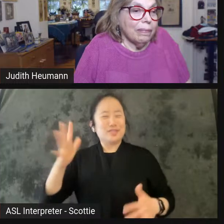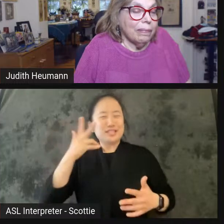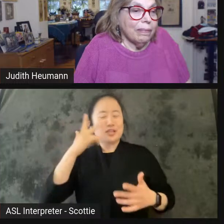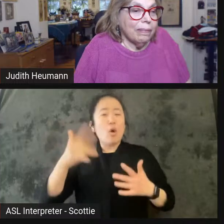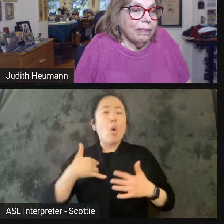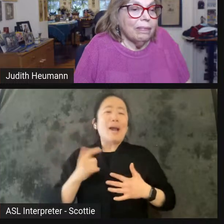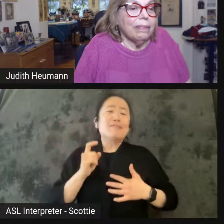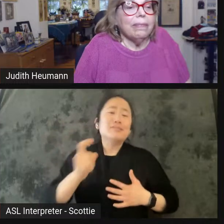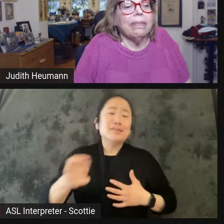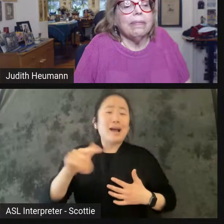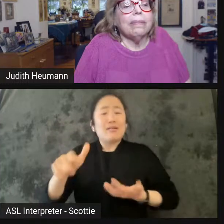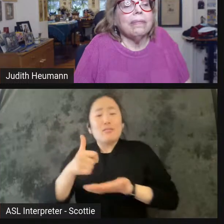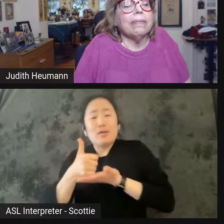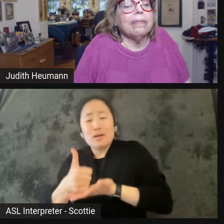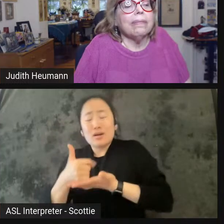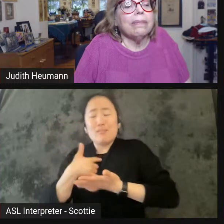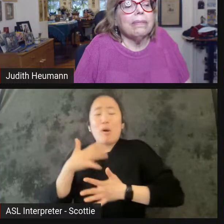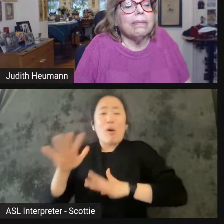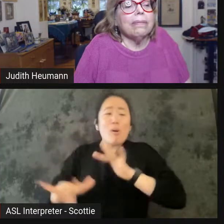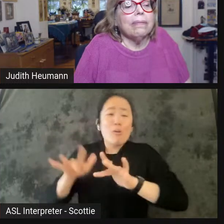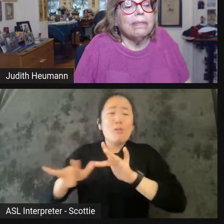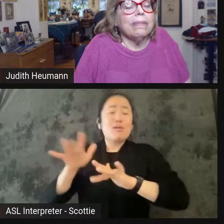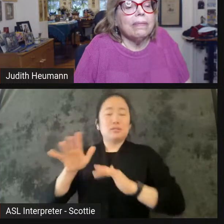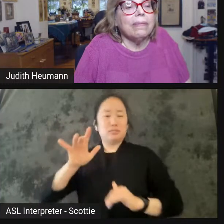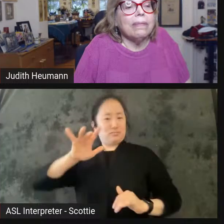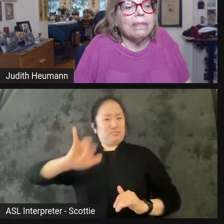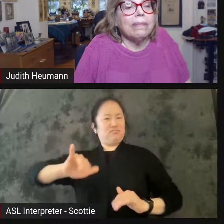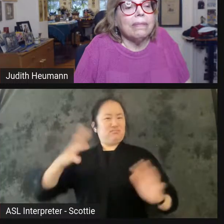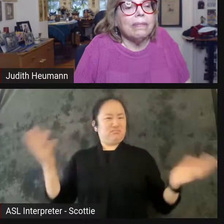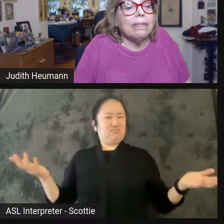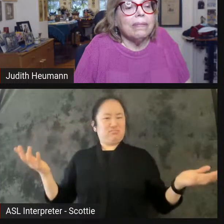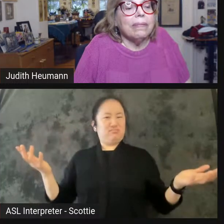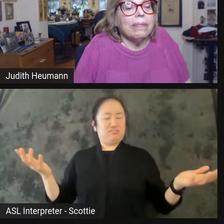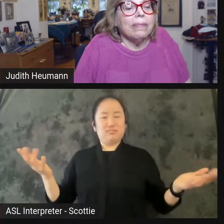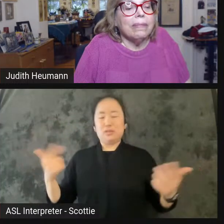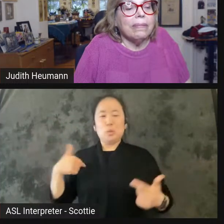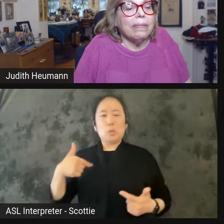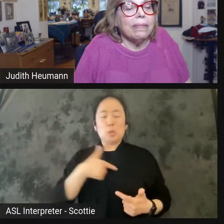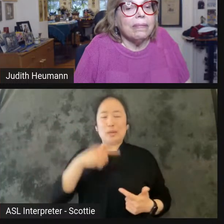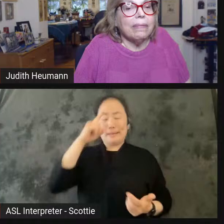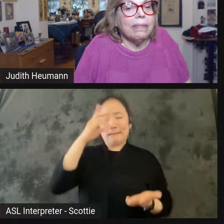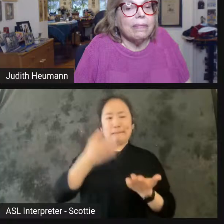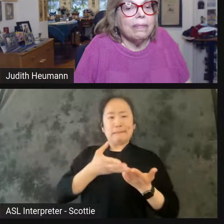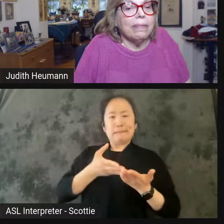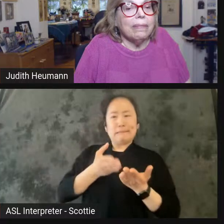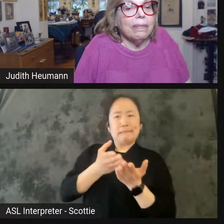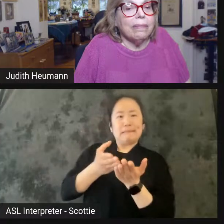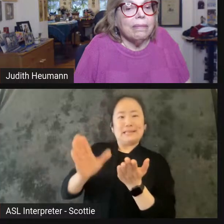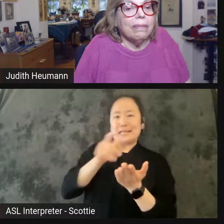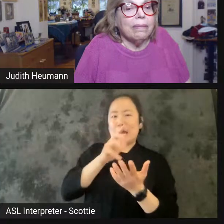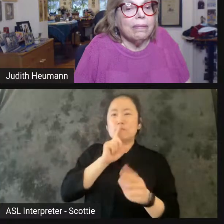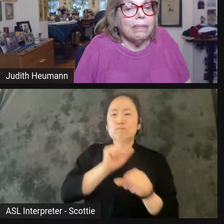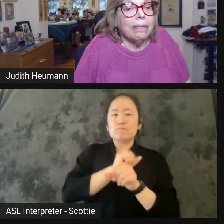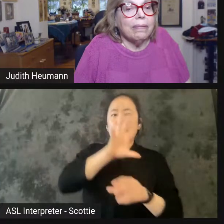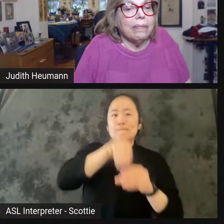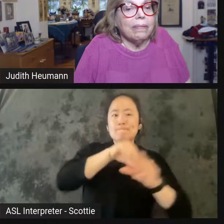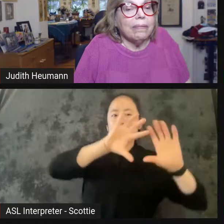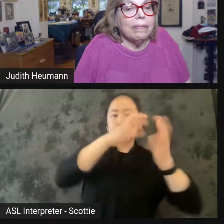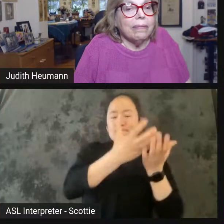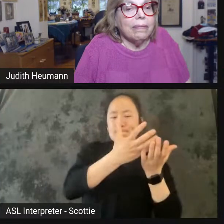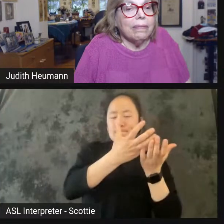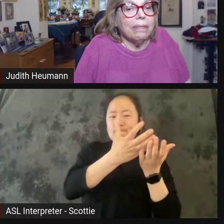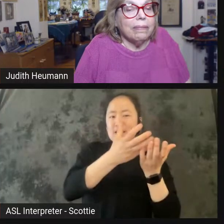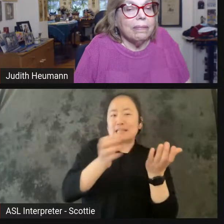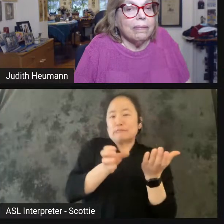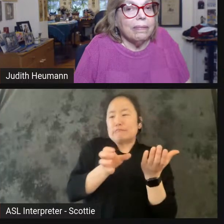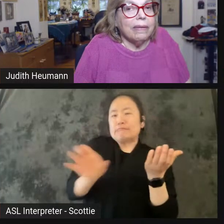to be one where we don't see it as part of society, and therefore it becomes extra, and therefore it becomes a lot of work, and it's a burden and a